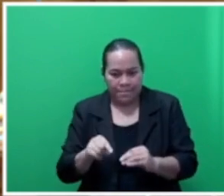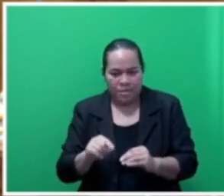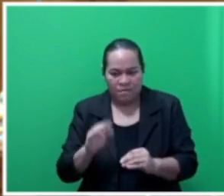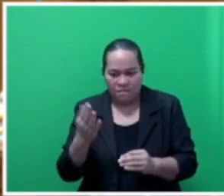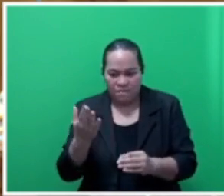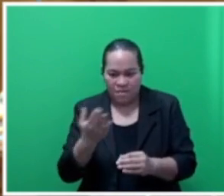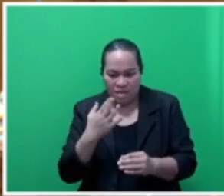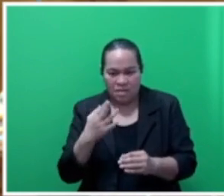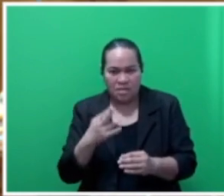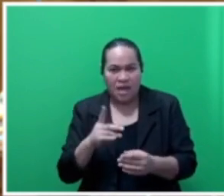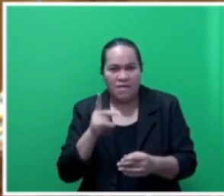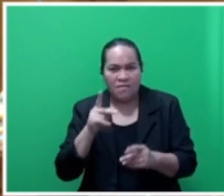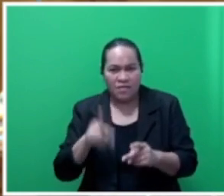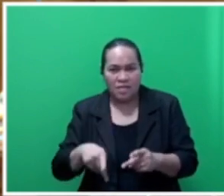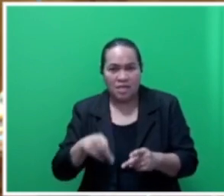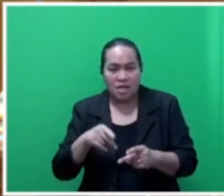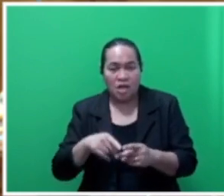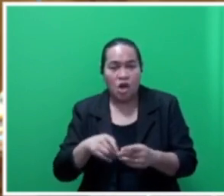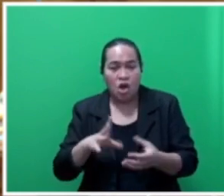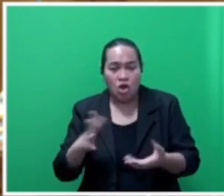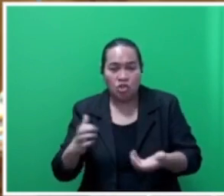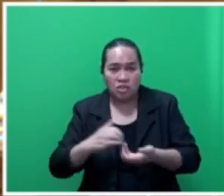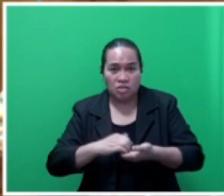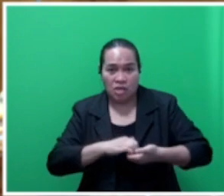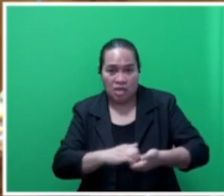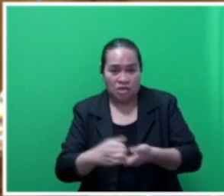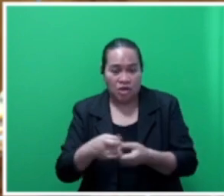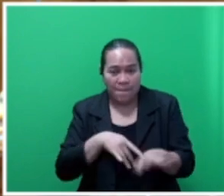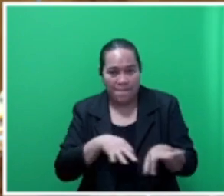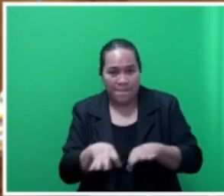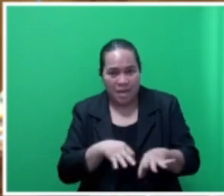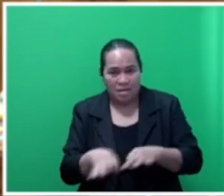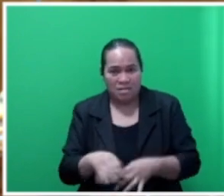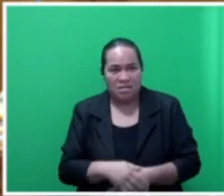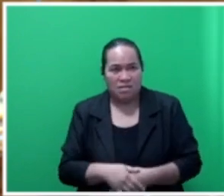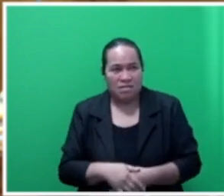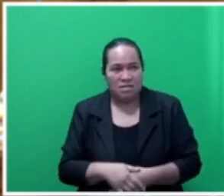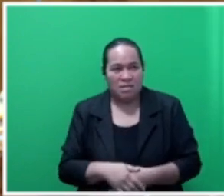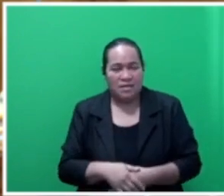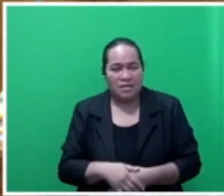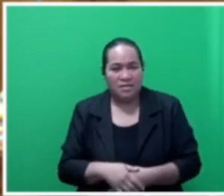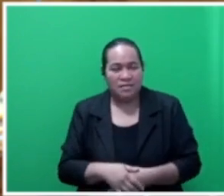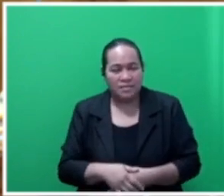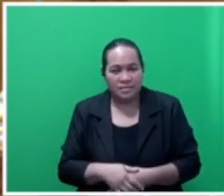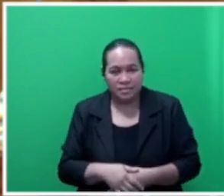fiscal consolidation plan, and 3, no new major shocks occurred.